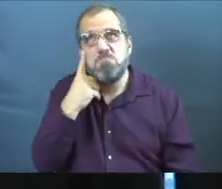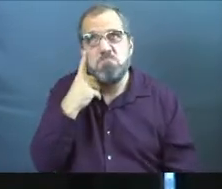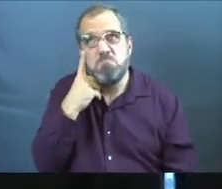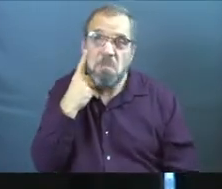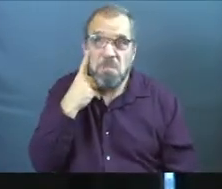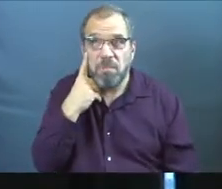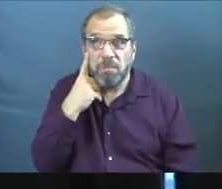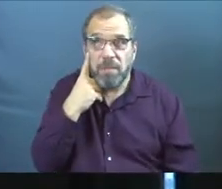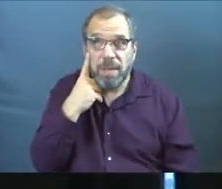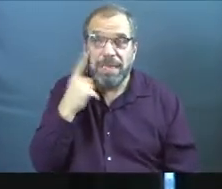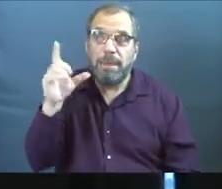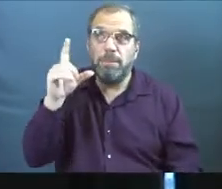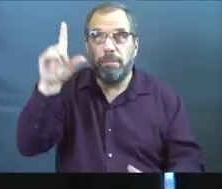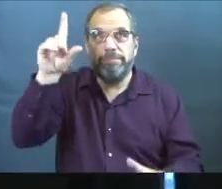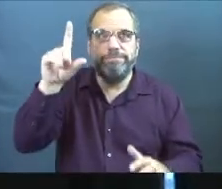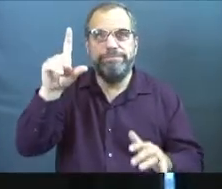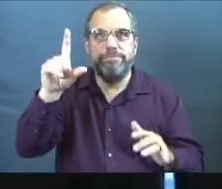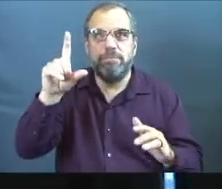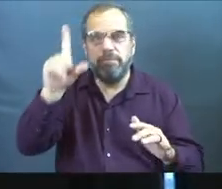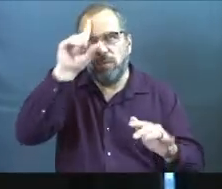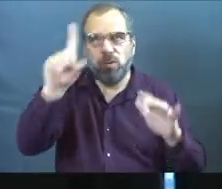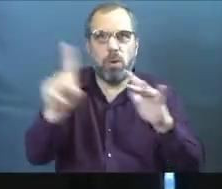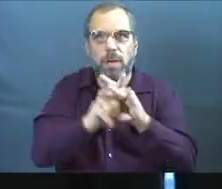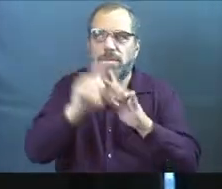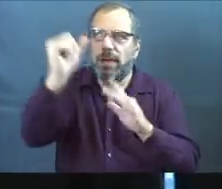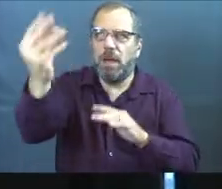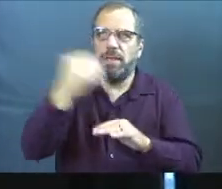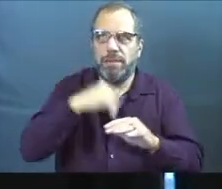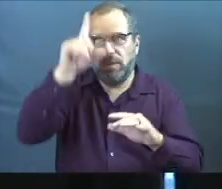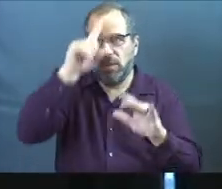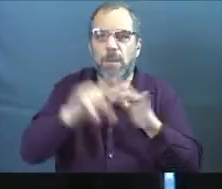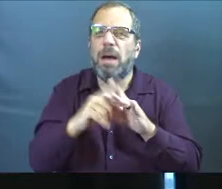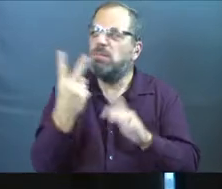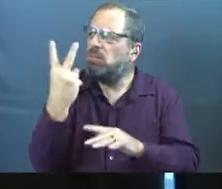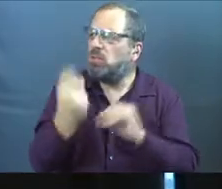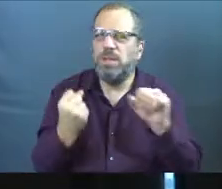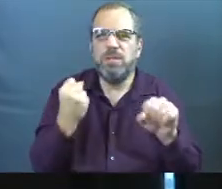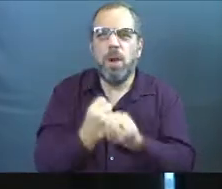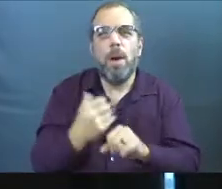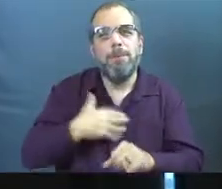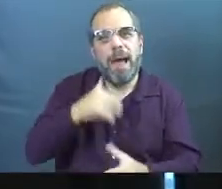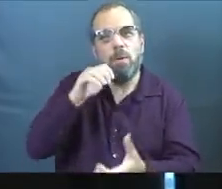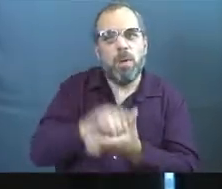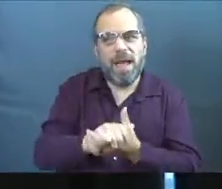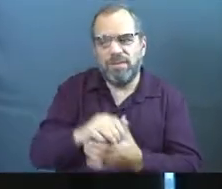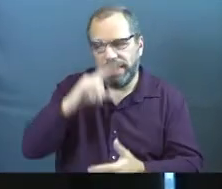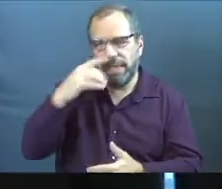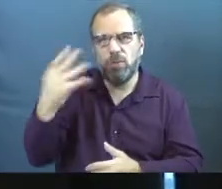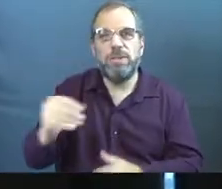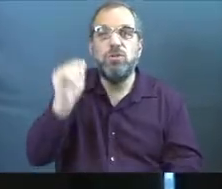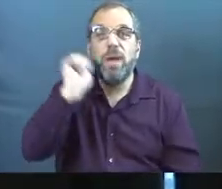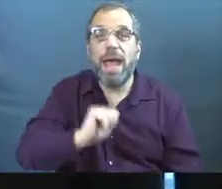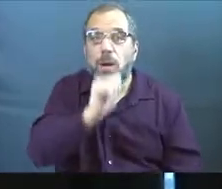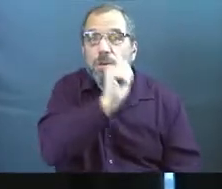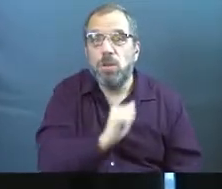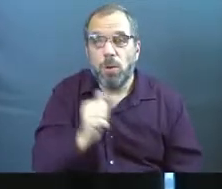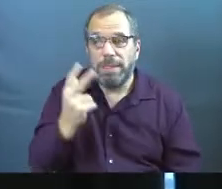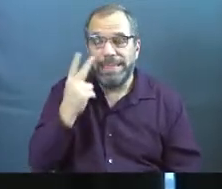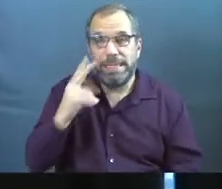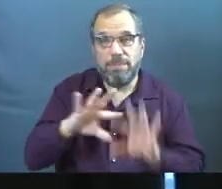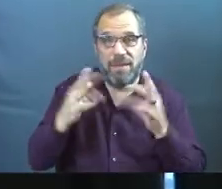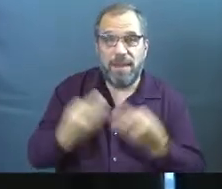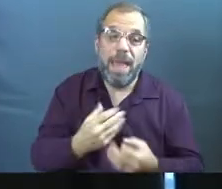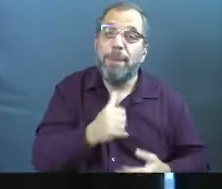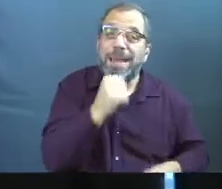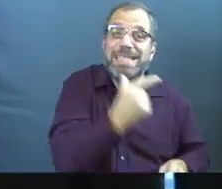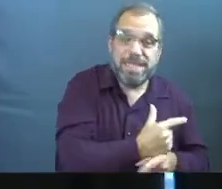of the pictures that God kept popping up in my mind was a couple years ago. Rachel and the kids and I, we got to go to Arizona to see my family, and my sister was having a